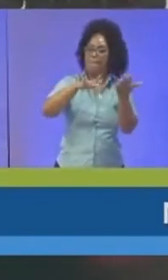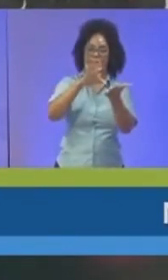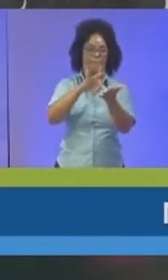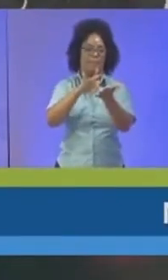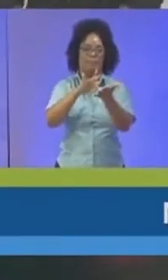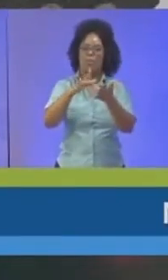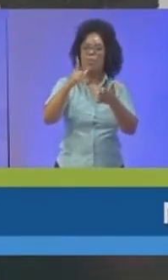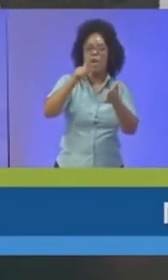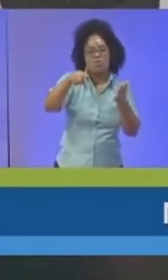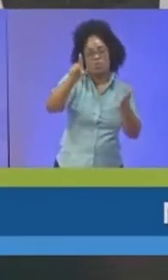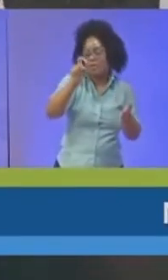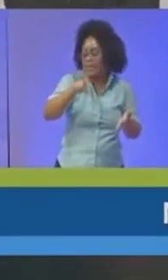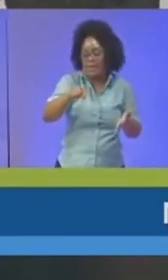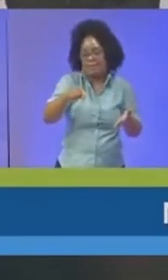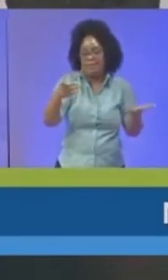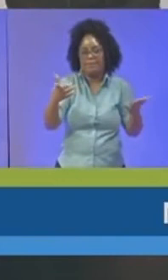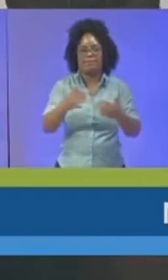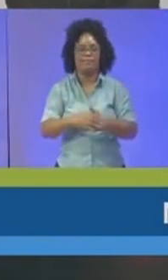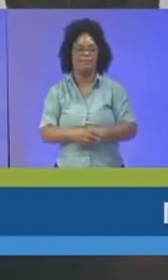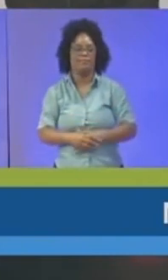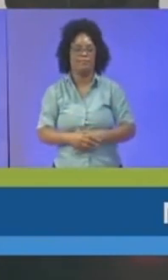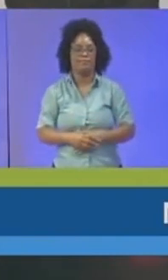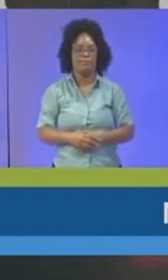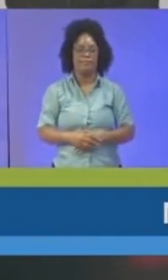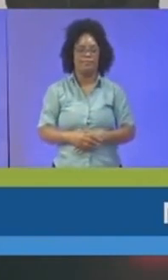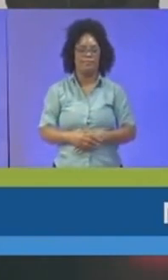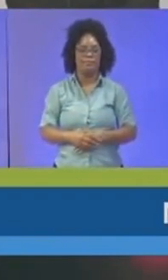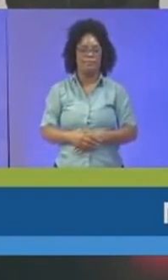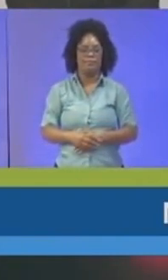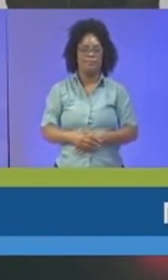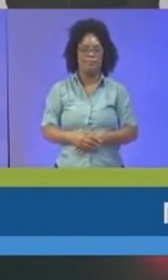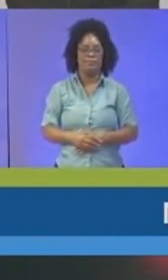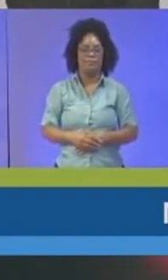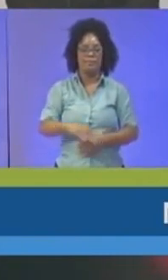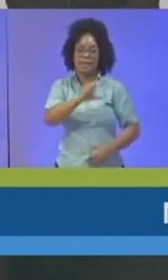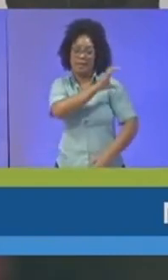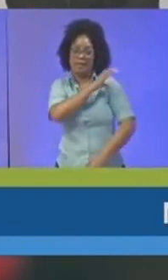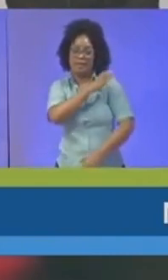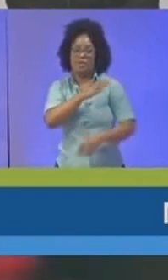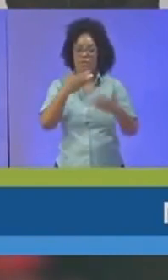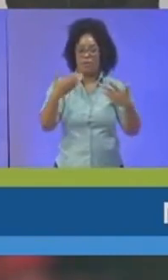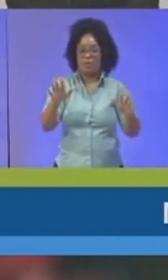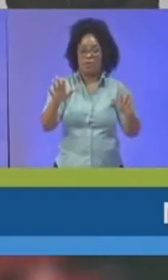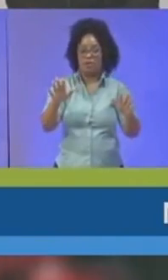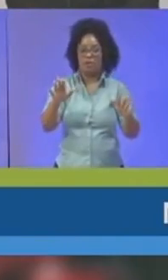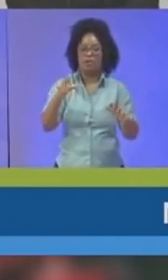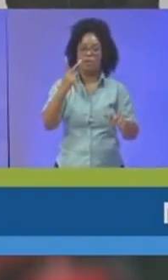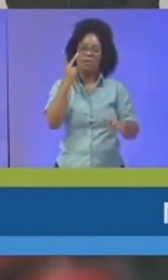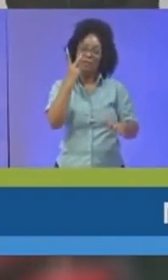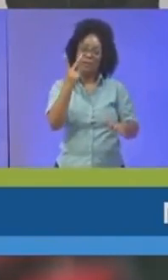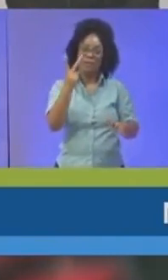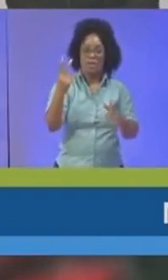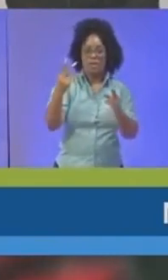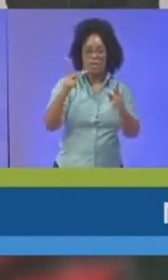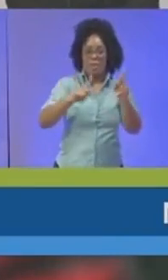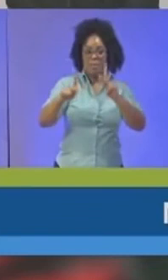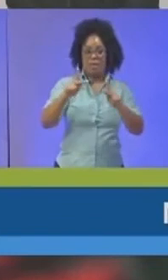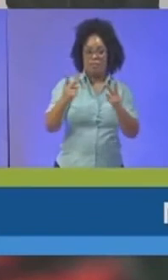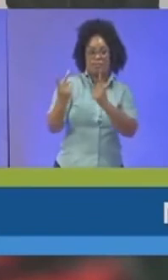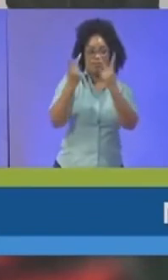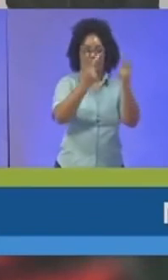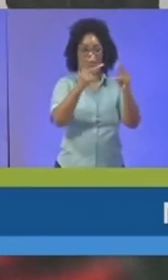Next. So far, the clinic has seen over 500 visits since its